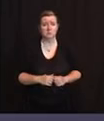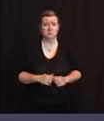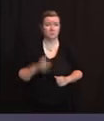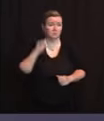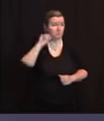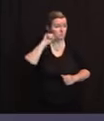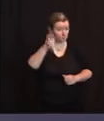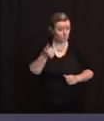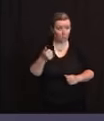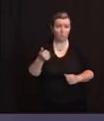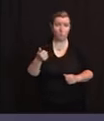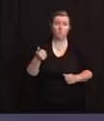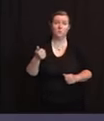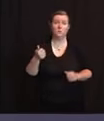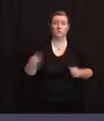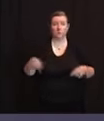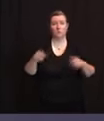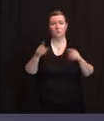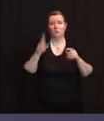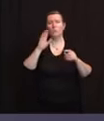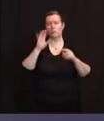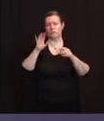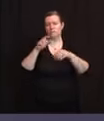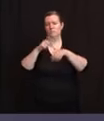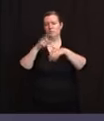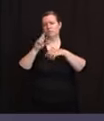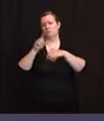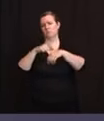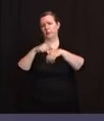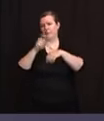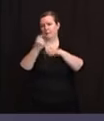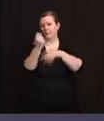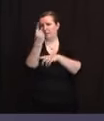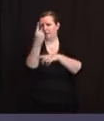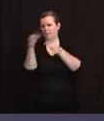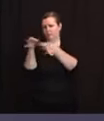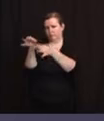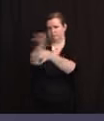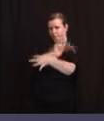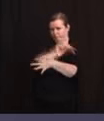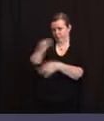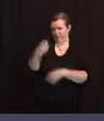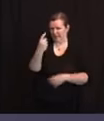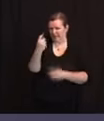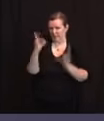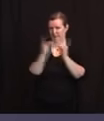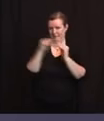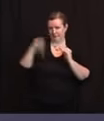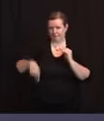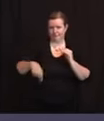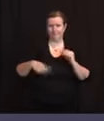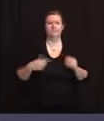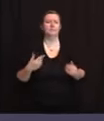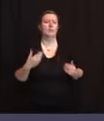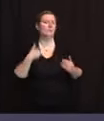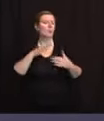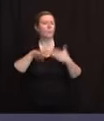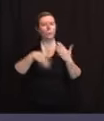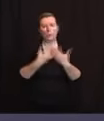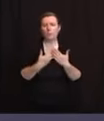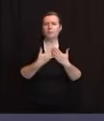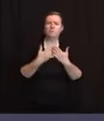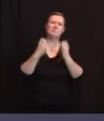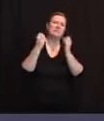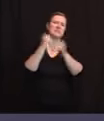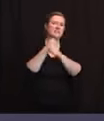going to be together at 11 a.m., and I think we've got a reasonably high degree of confidence we'll have all the numbers that we normally have at 1. And